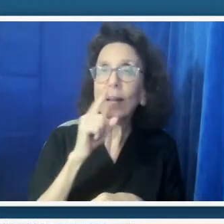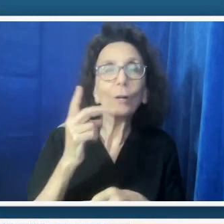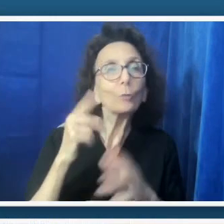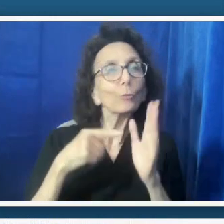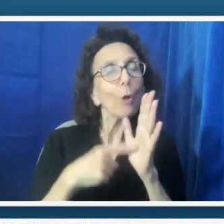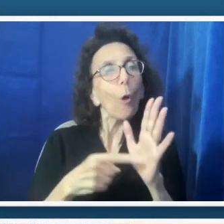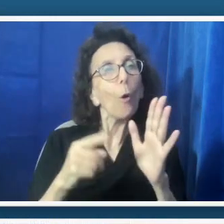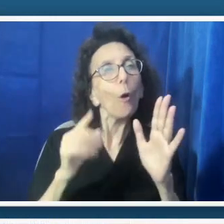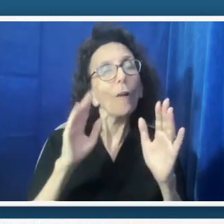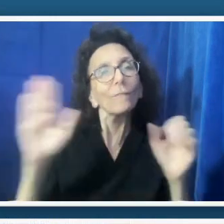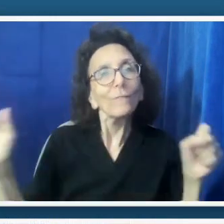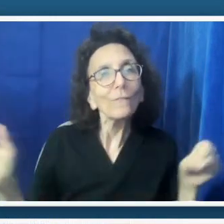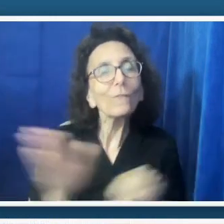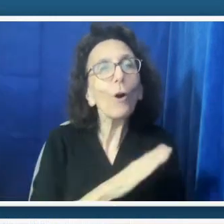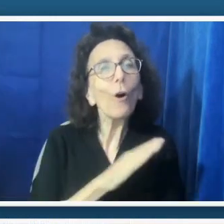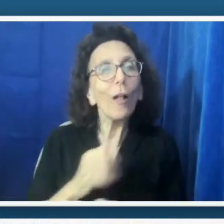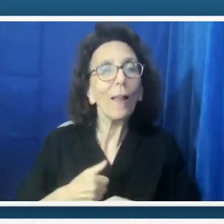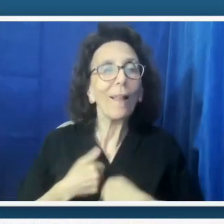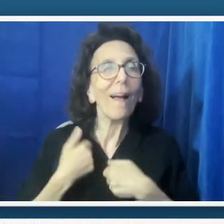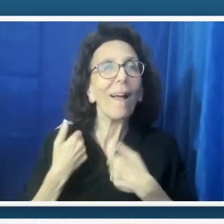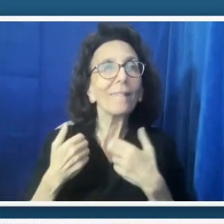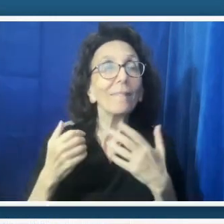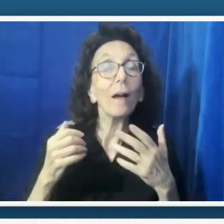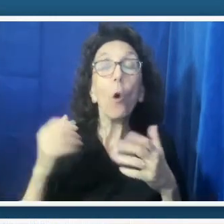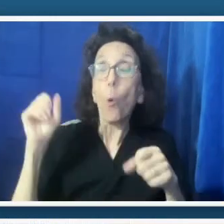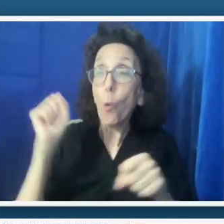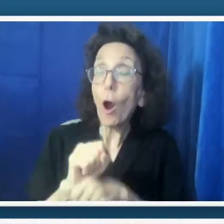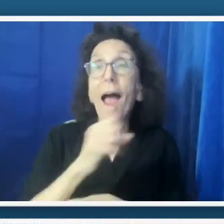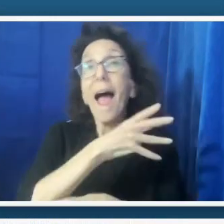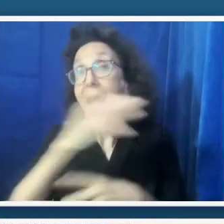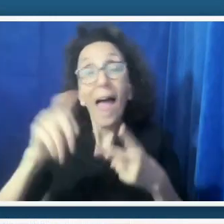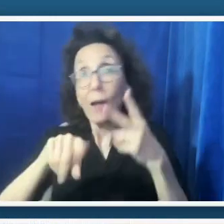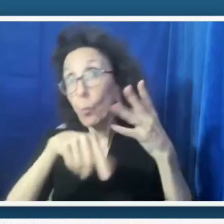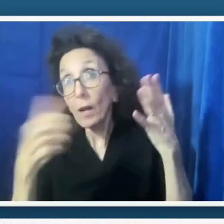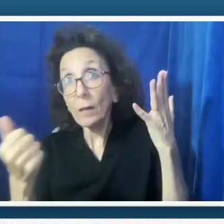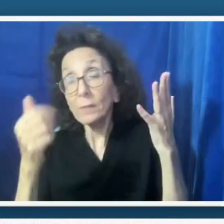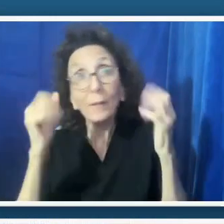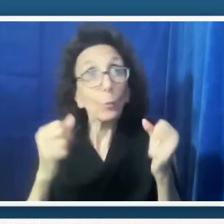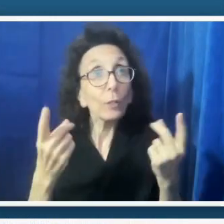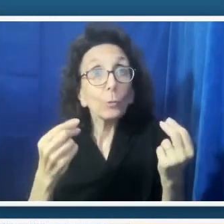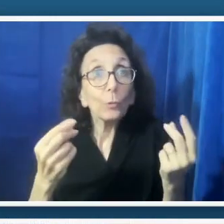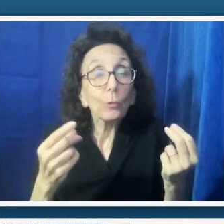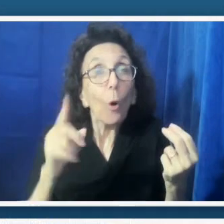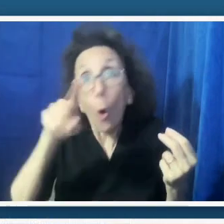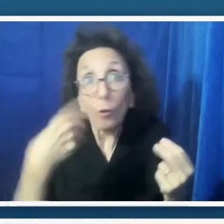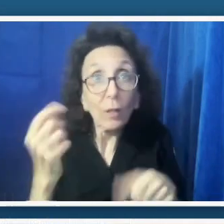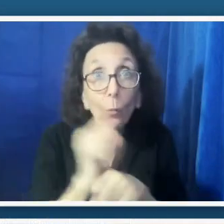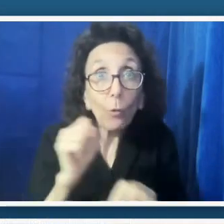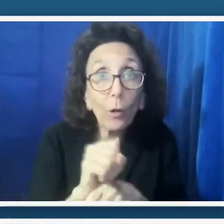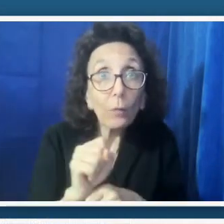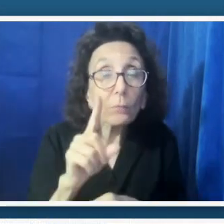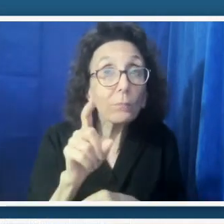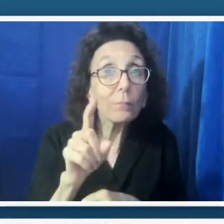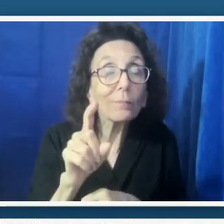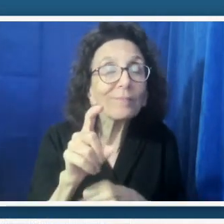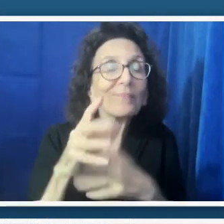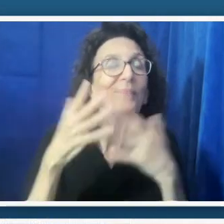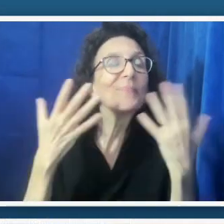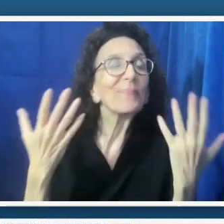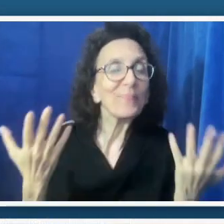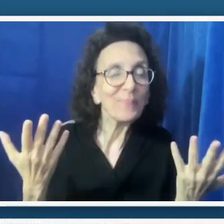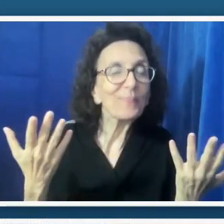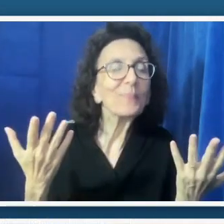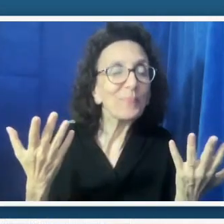of what other parts of life do they experience besides just work. Right. And so that was a